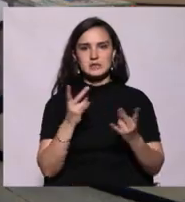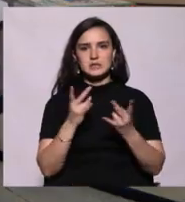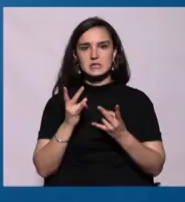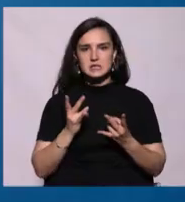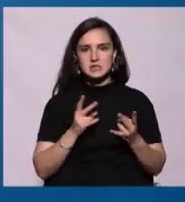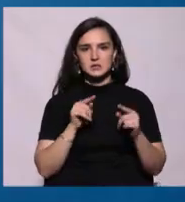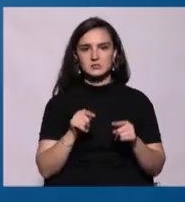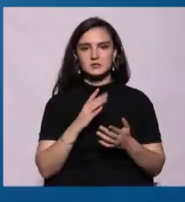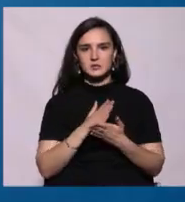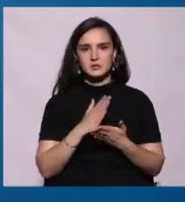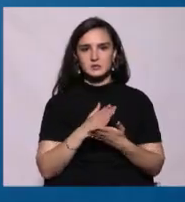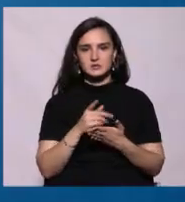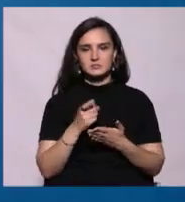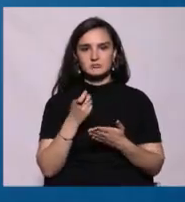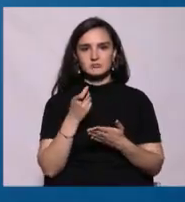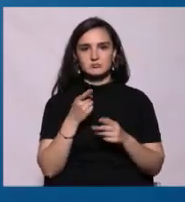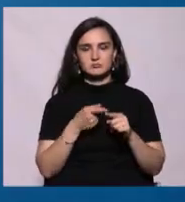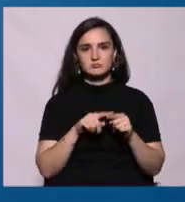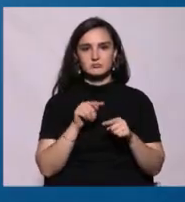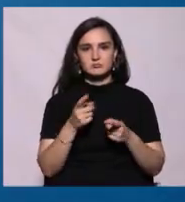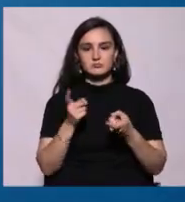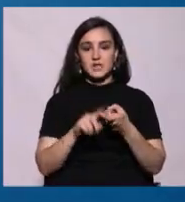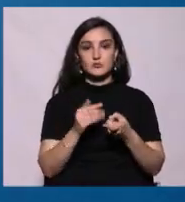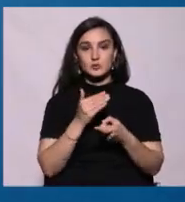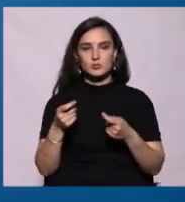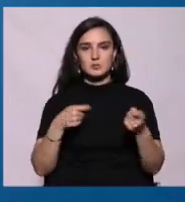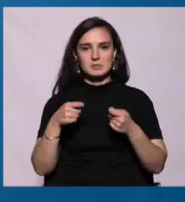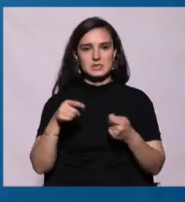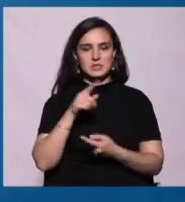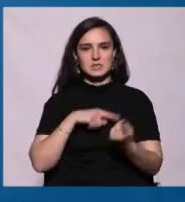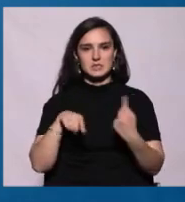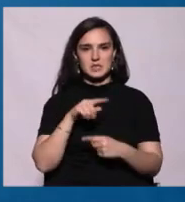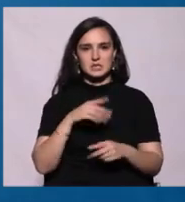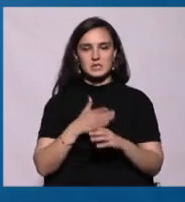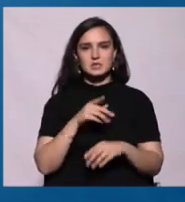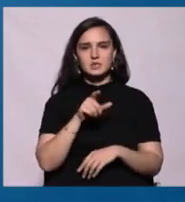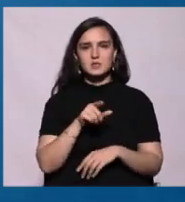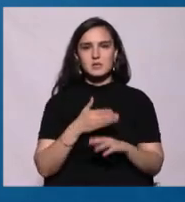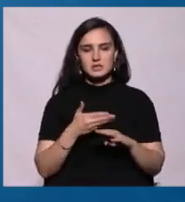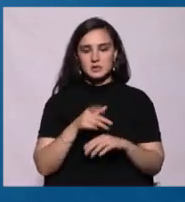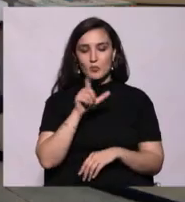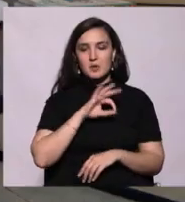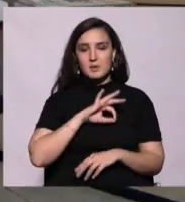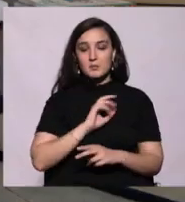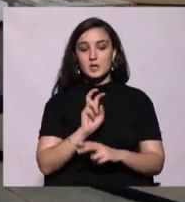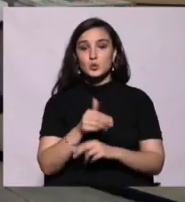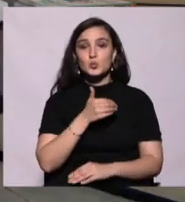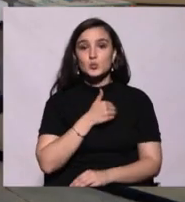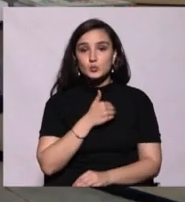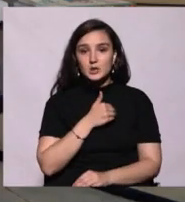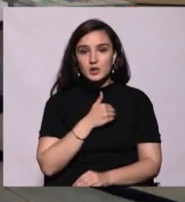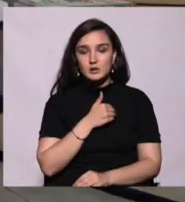Customer needs are a little different. They relate to business. Customer needs are things a customer wants